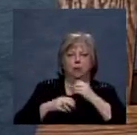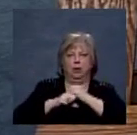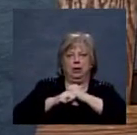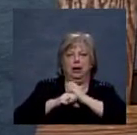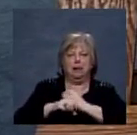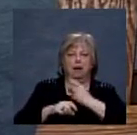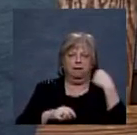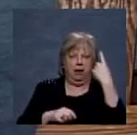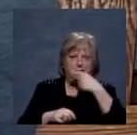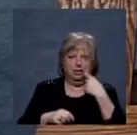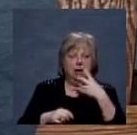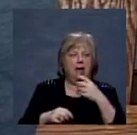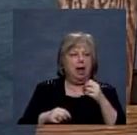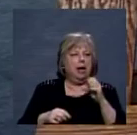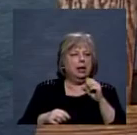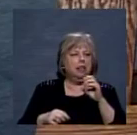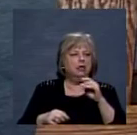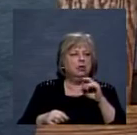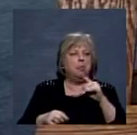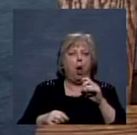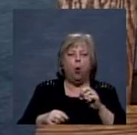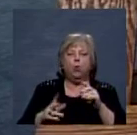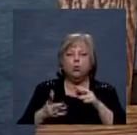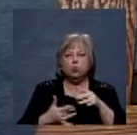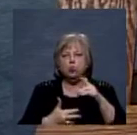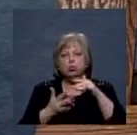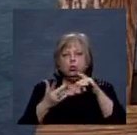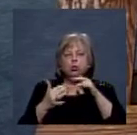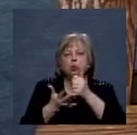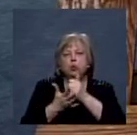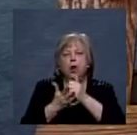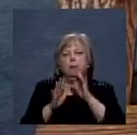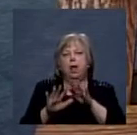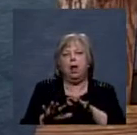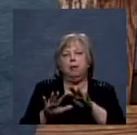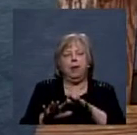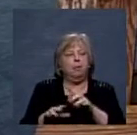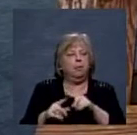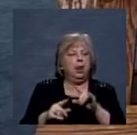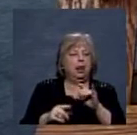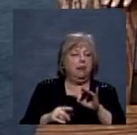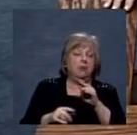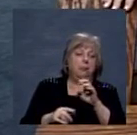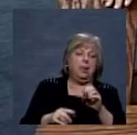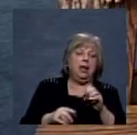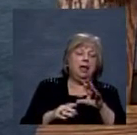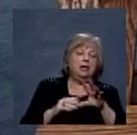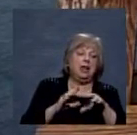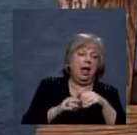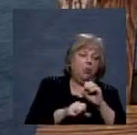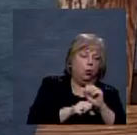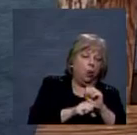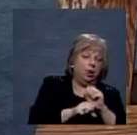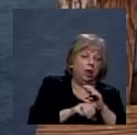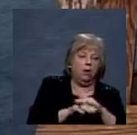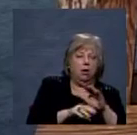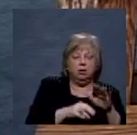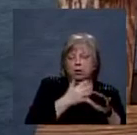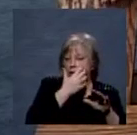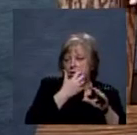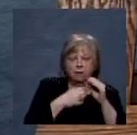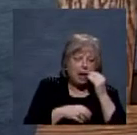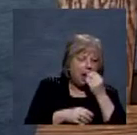Right. And we use smoke to help calm them. But generally, when a bee is out working a flower in your garden... or working on your cucumber